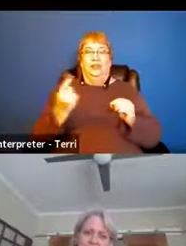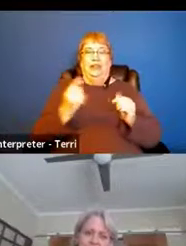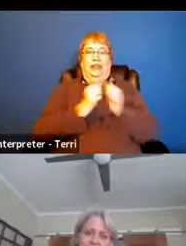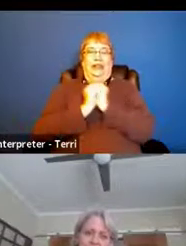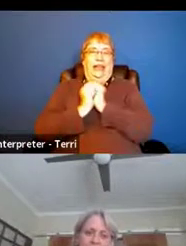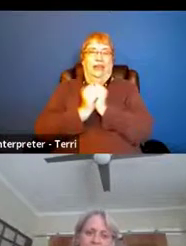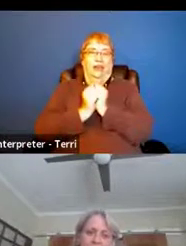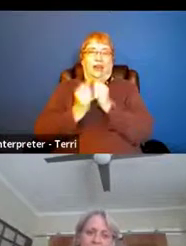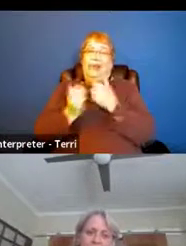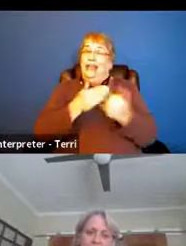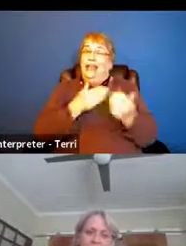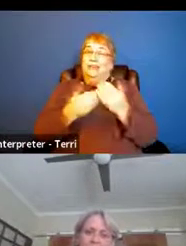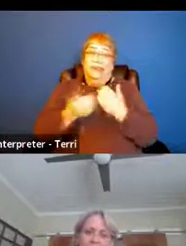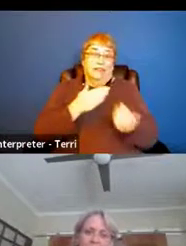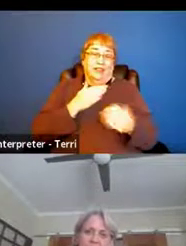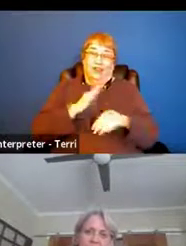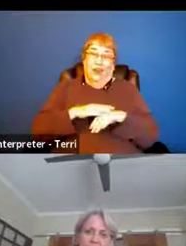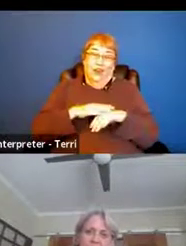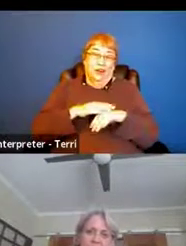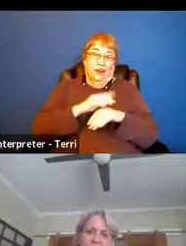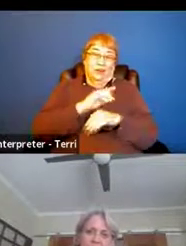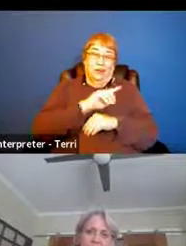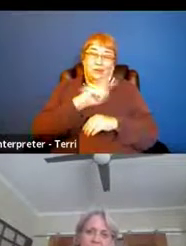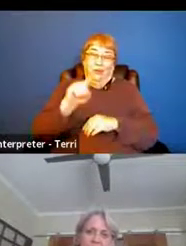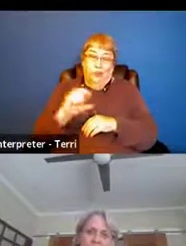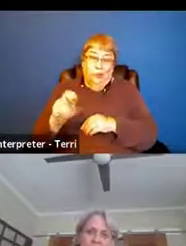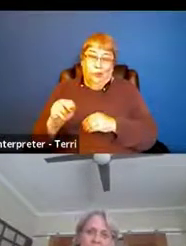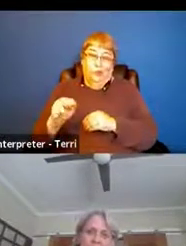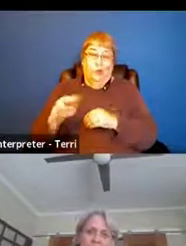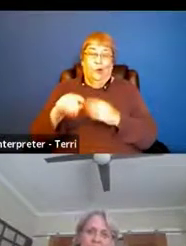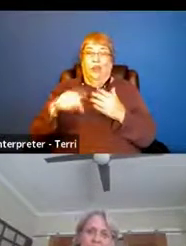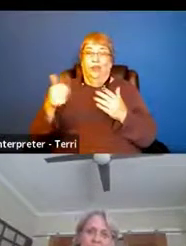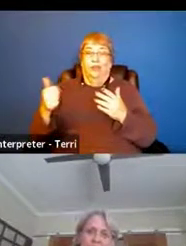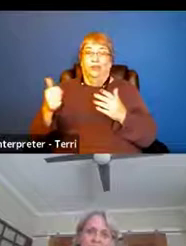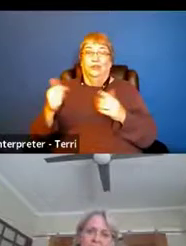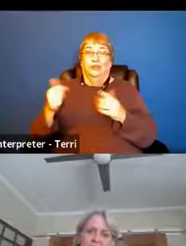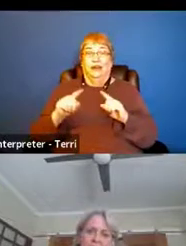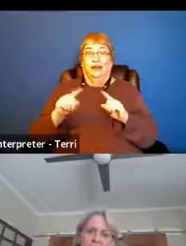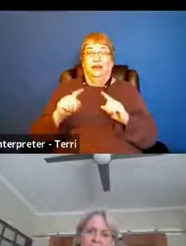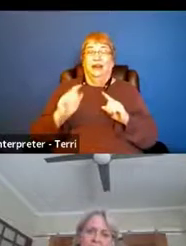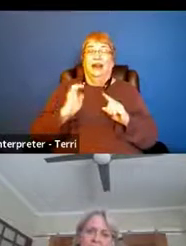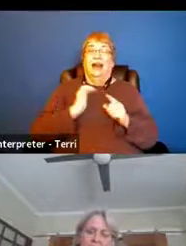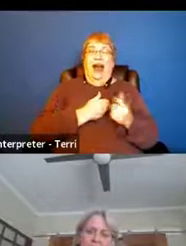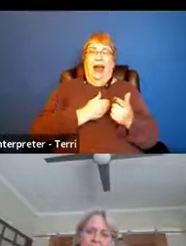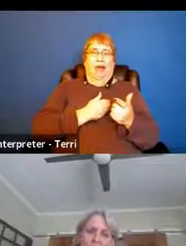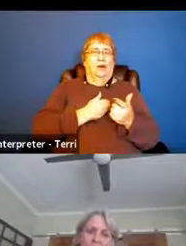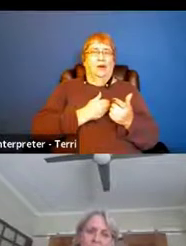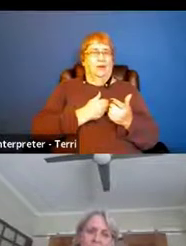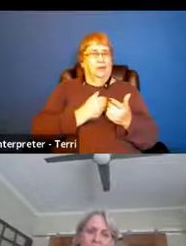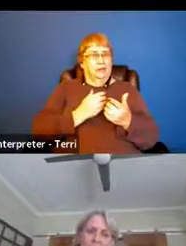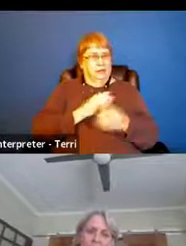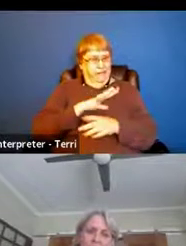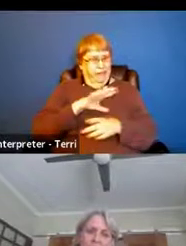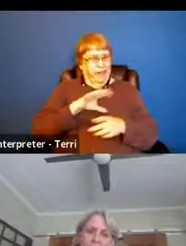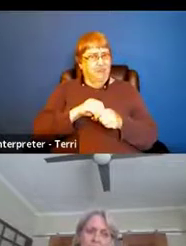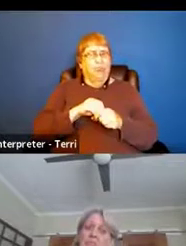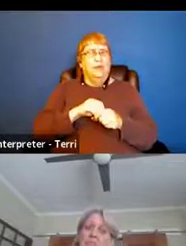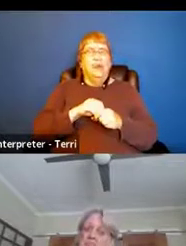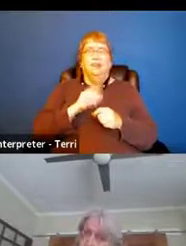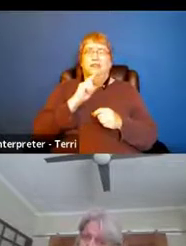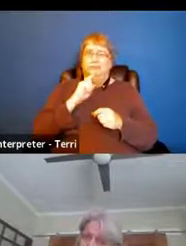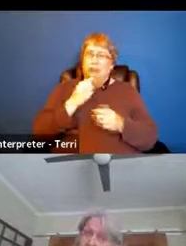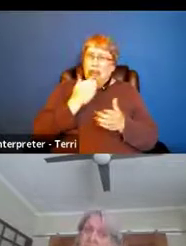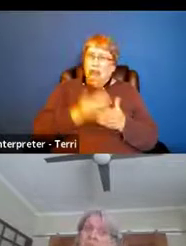So that's been helping a little bit, but I would agree with Lindsey that I think our engagement has been surprisingly good